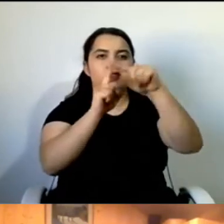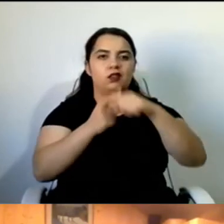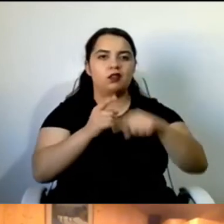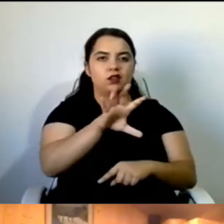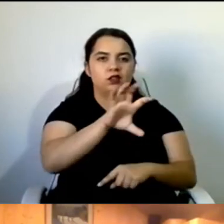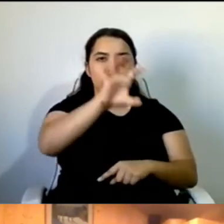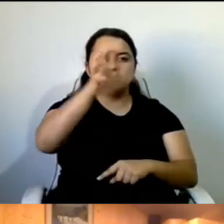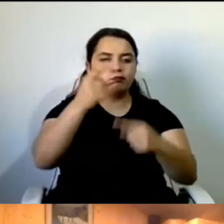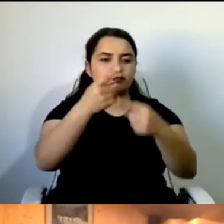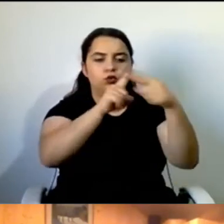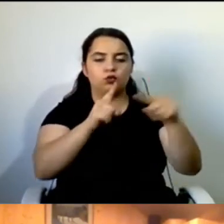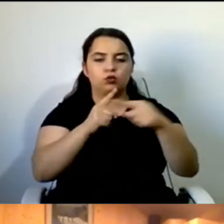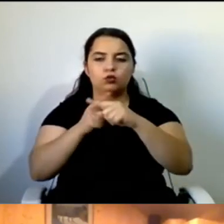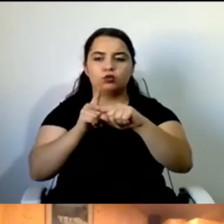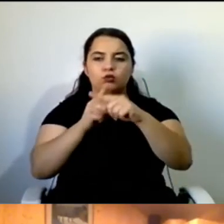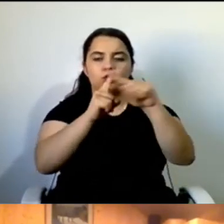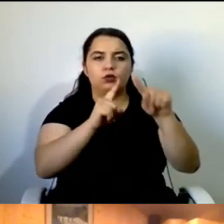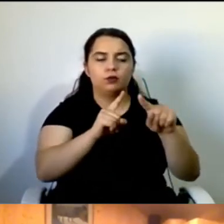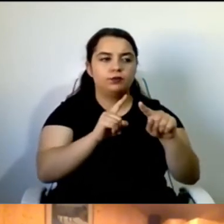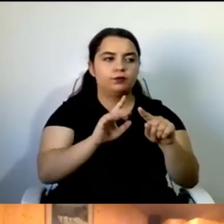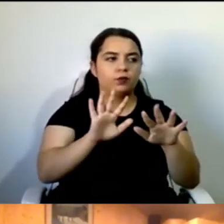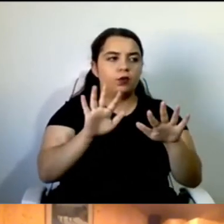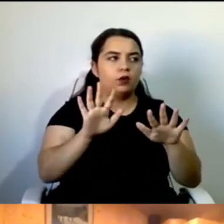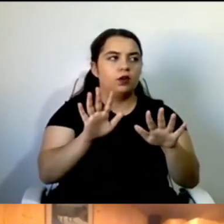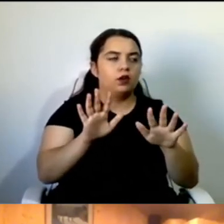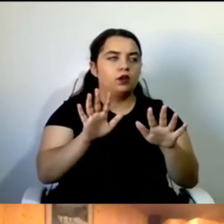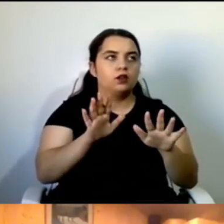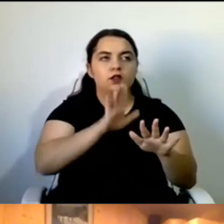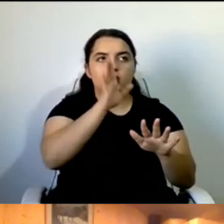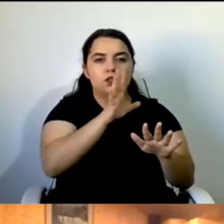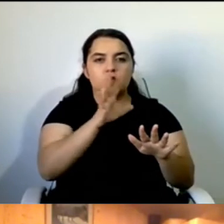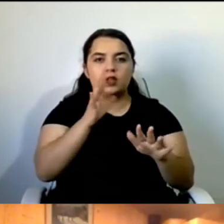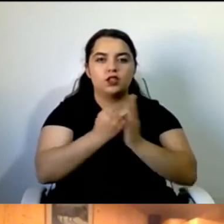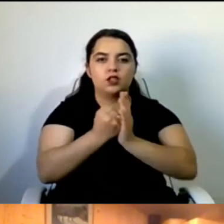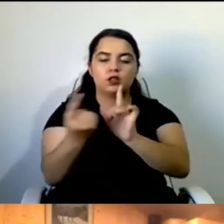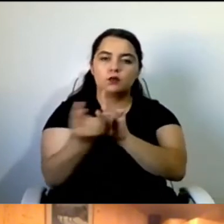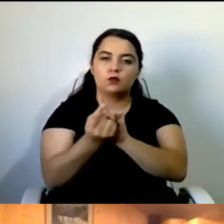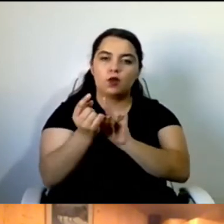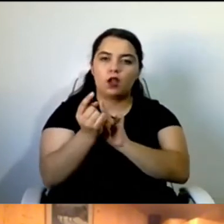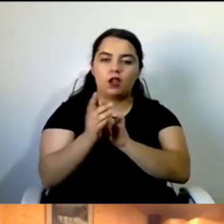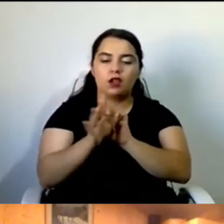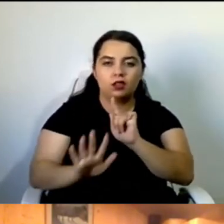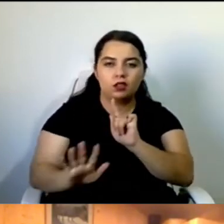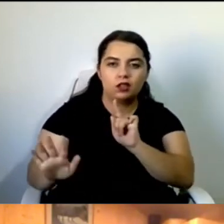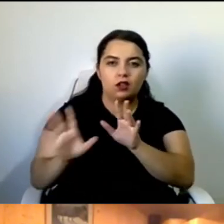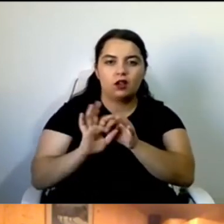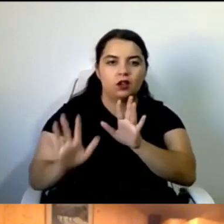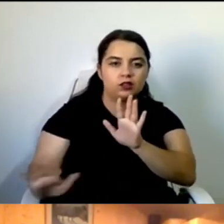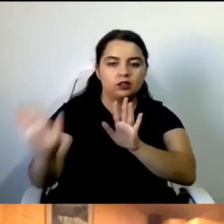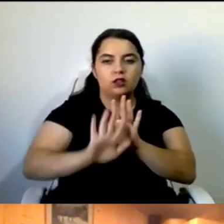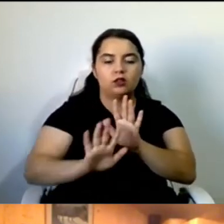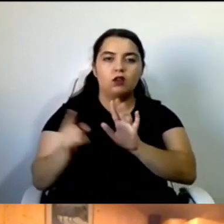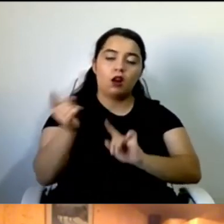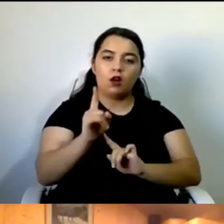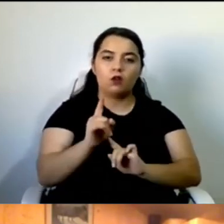personal assistance in the next city that I go to. And that keeps me from not being able to move. So personal assistance is funded either